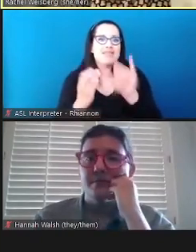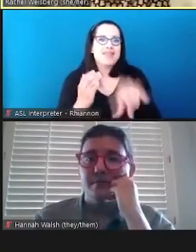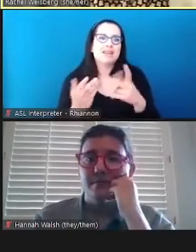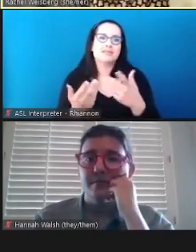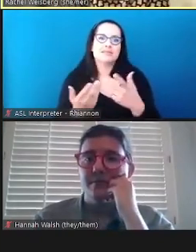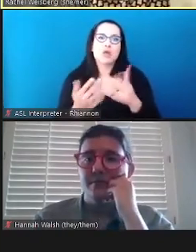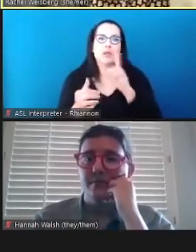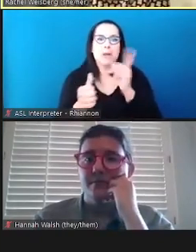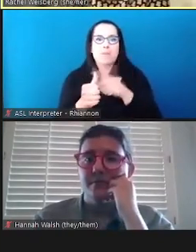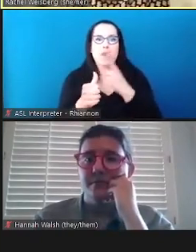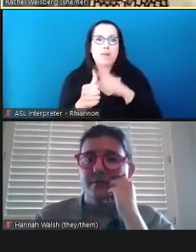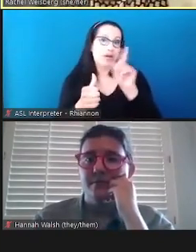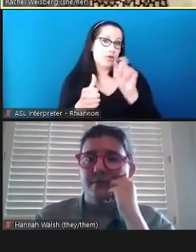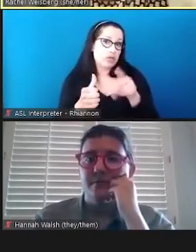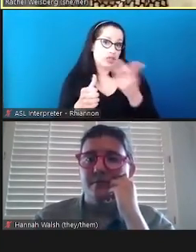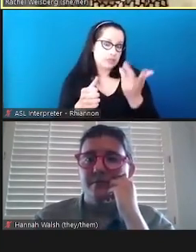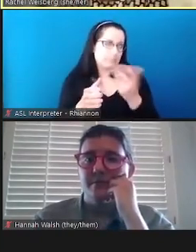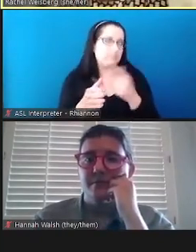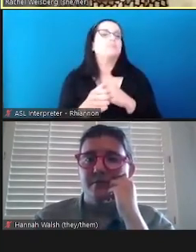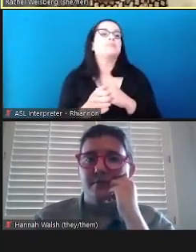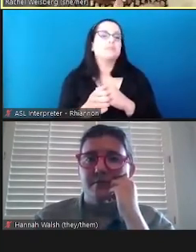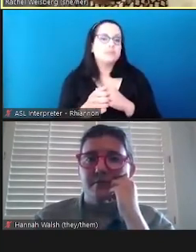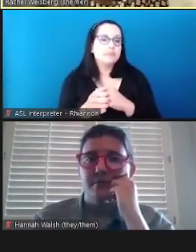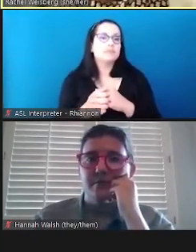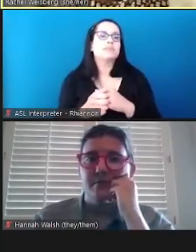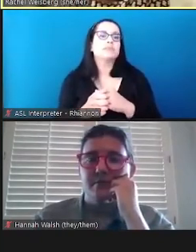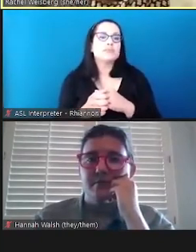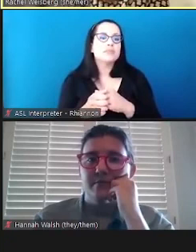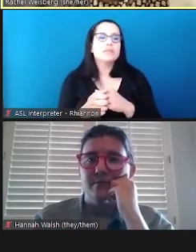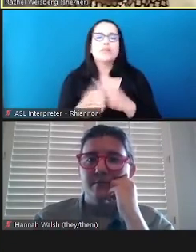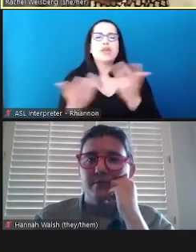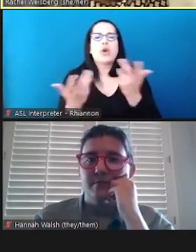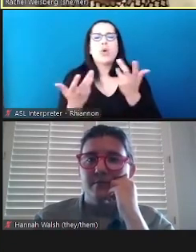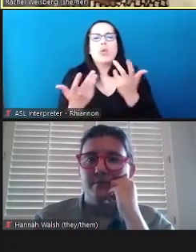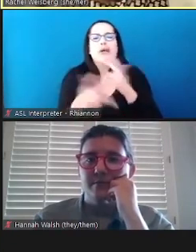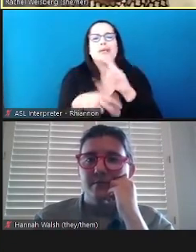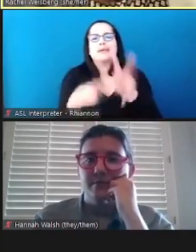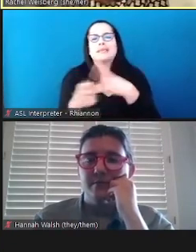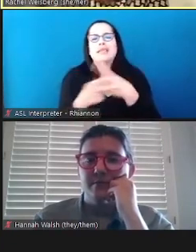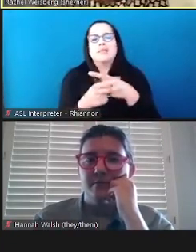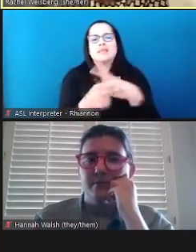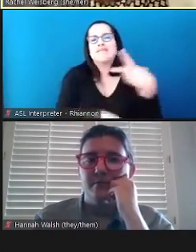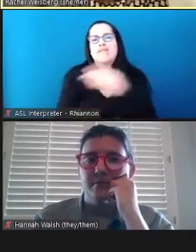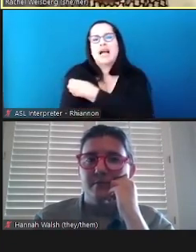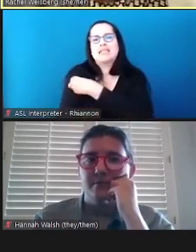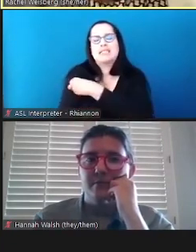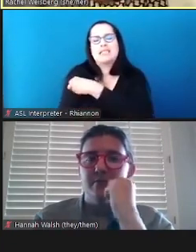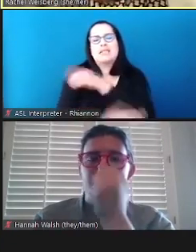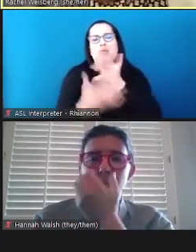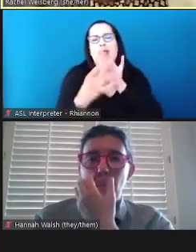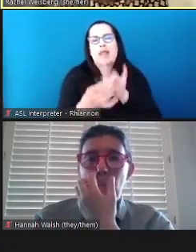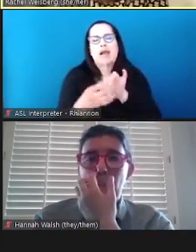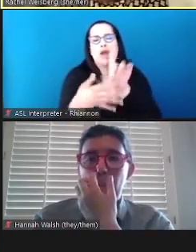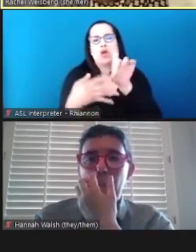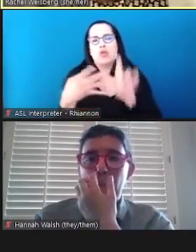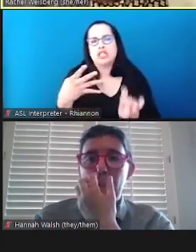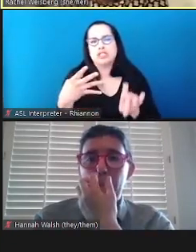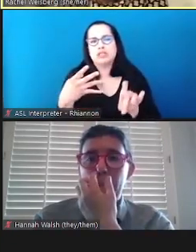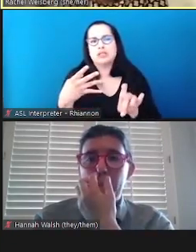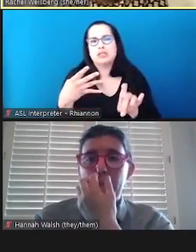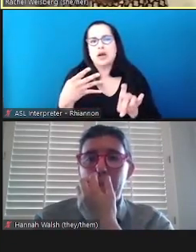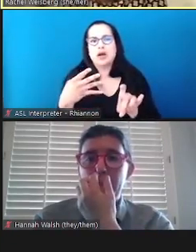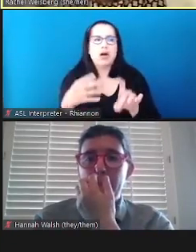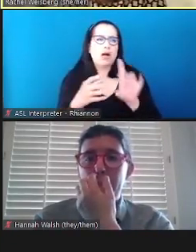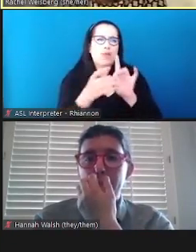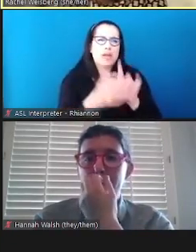primary question is, well, what types of vaccine related questions even are disability related